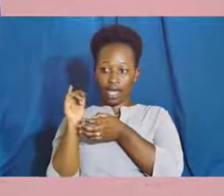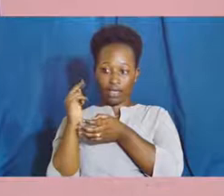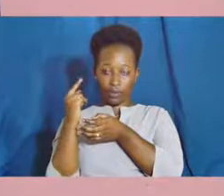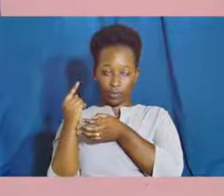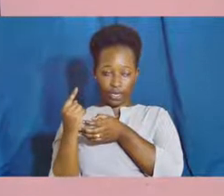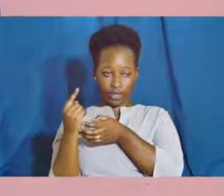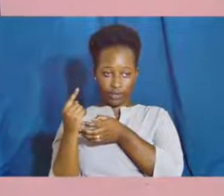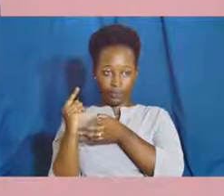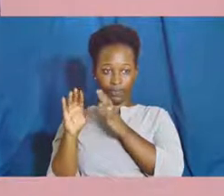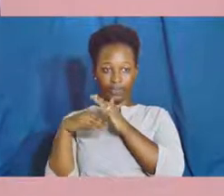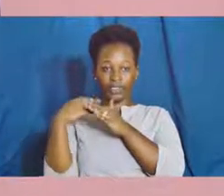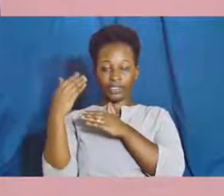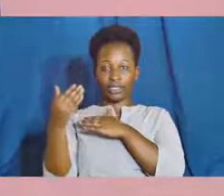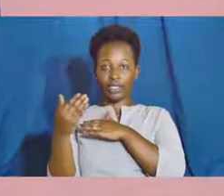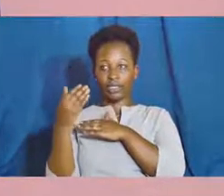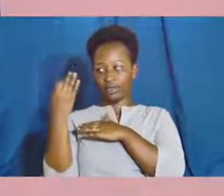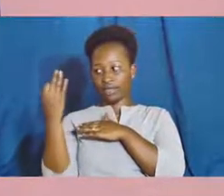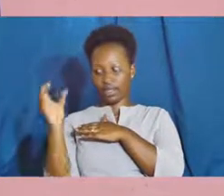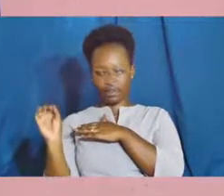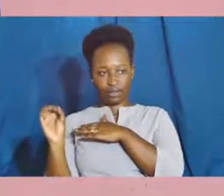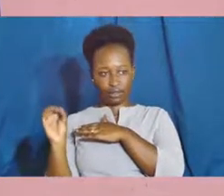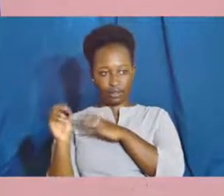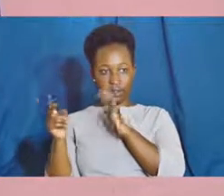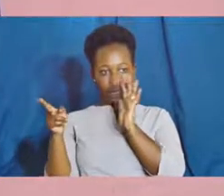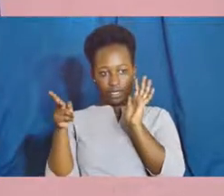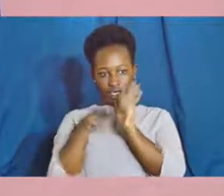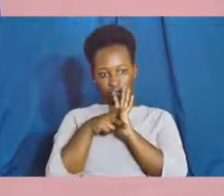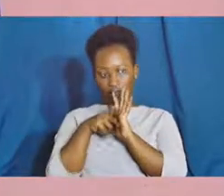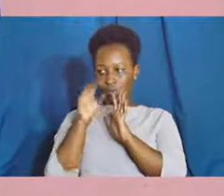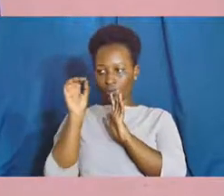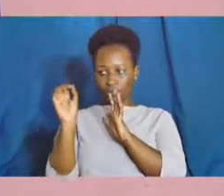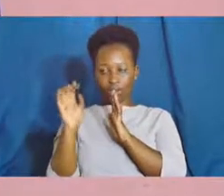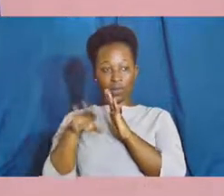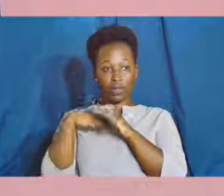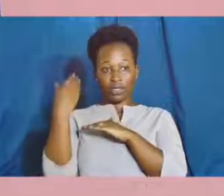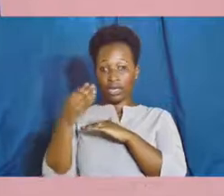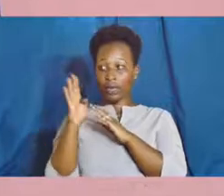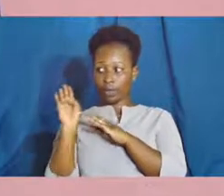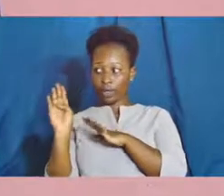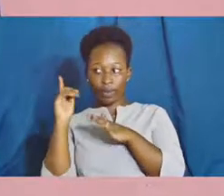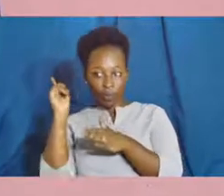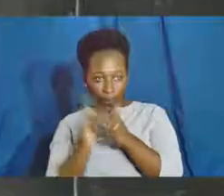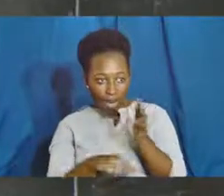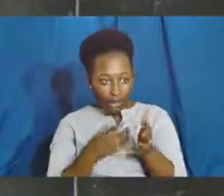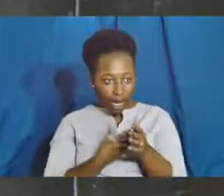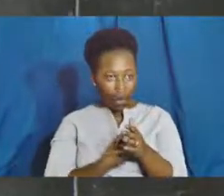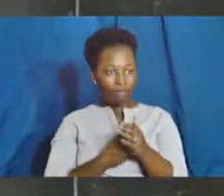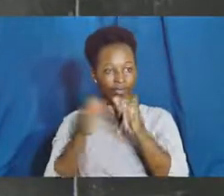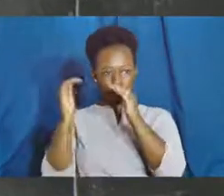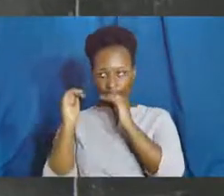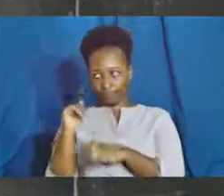I1, then 30. This is equal to 0. And then for B, what do we have? We